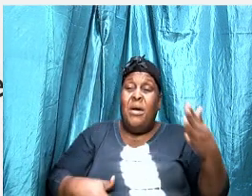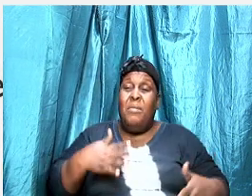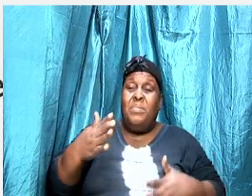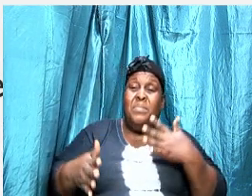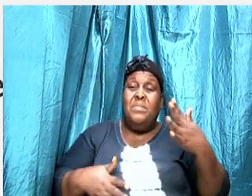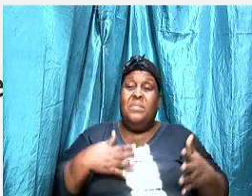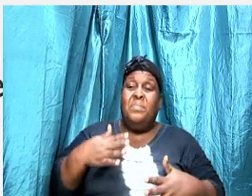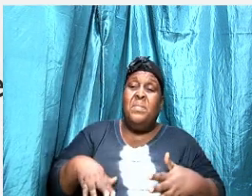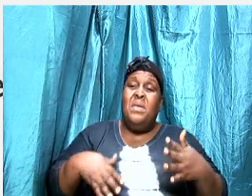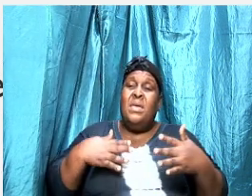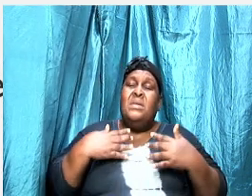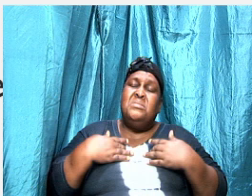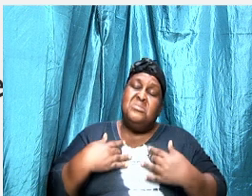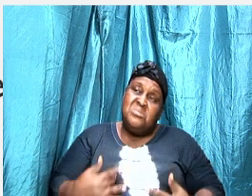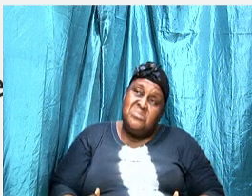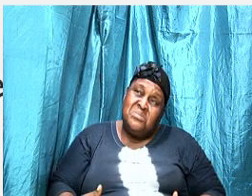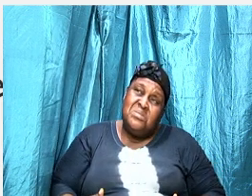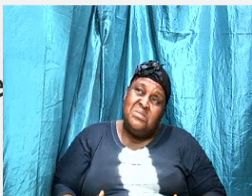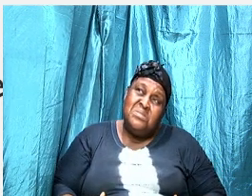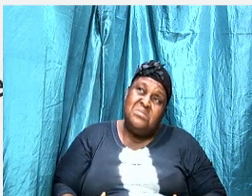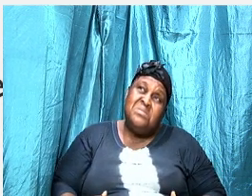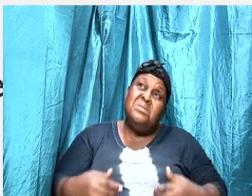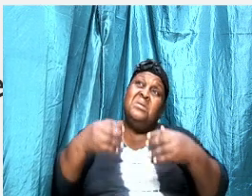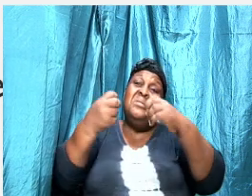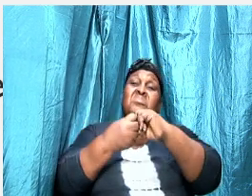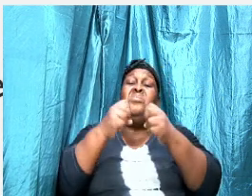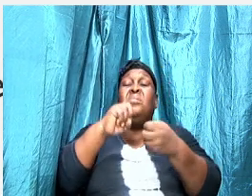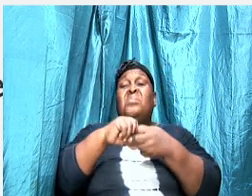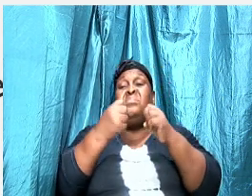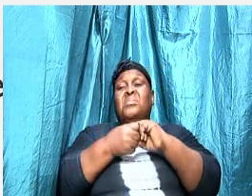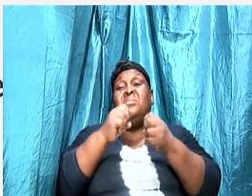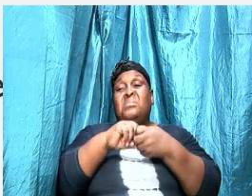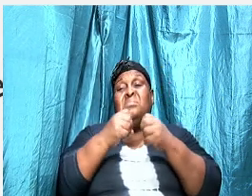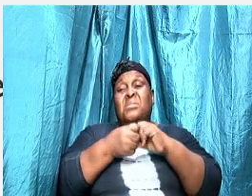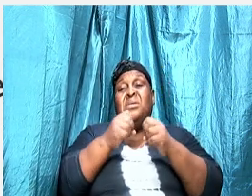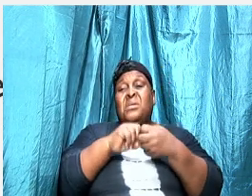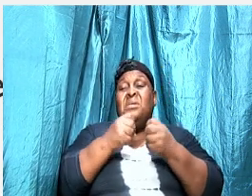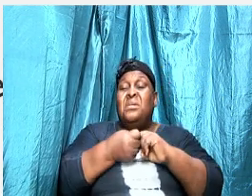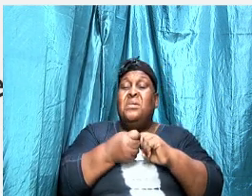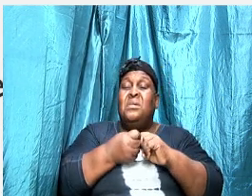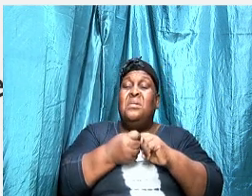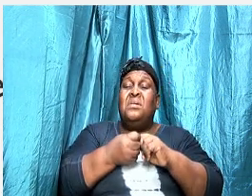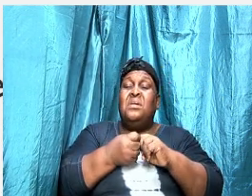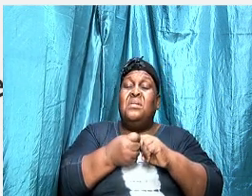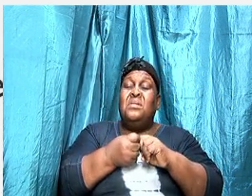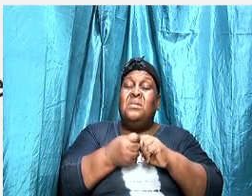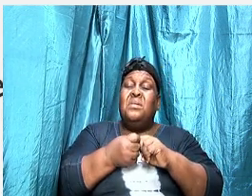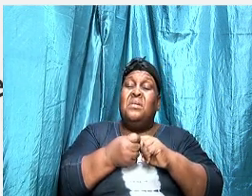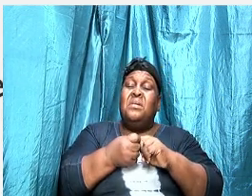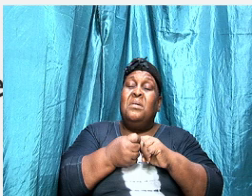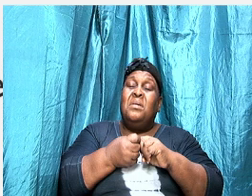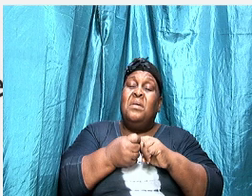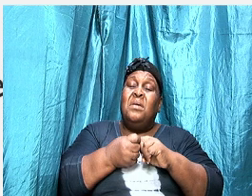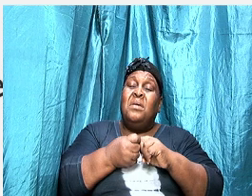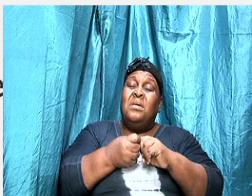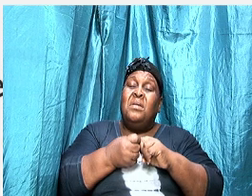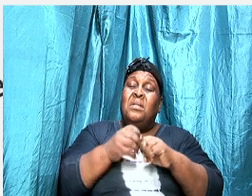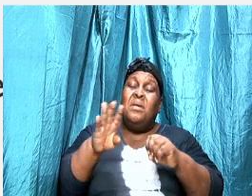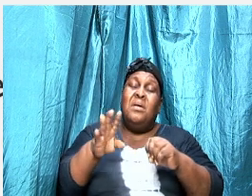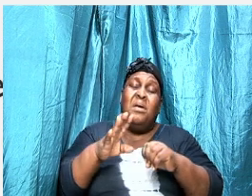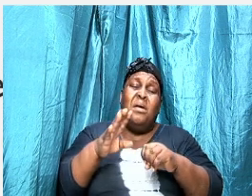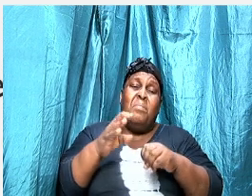things. In necessities, when he doesn't have enough, when he can't make two ends meet,